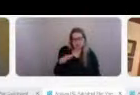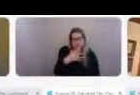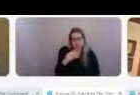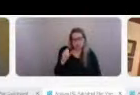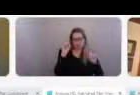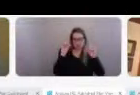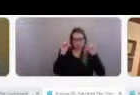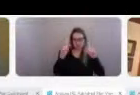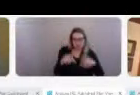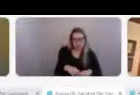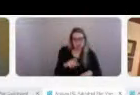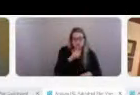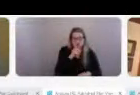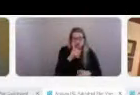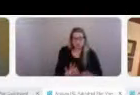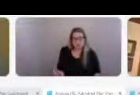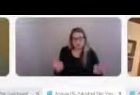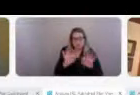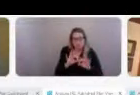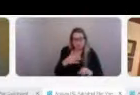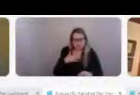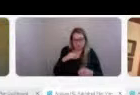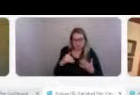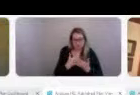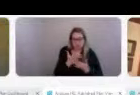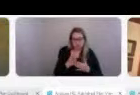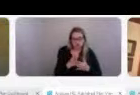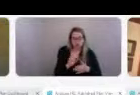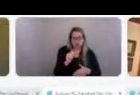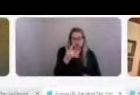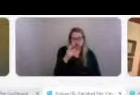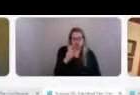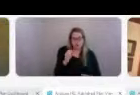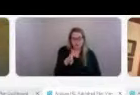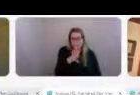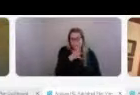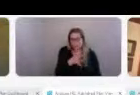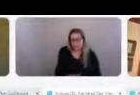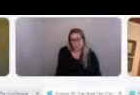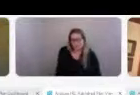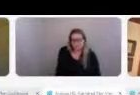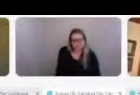this is very important to me as a new grandmother thank you